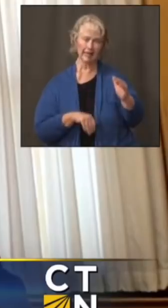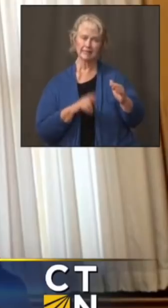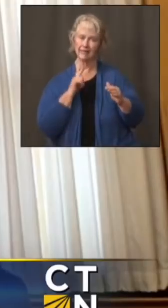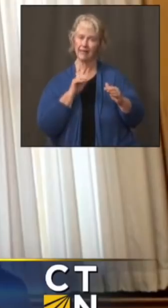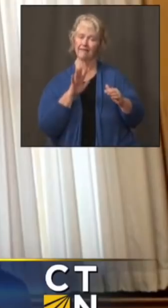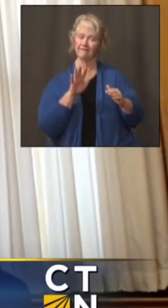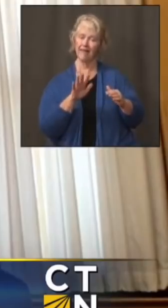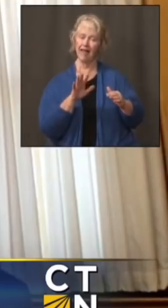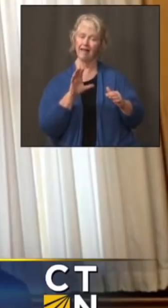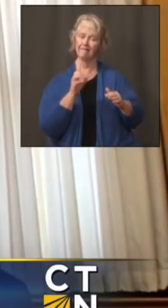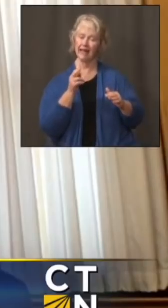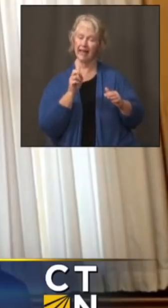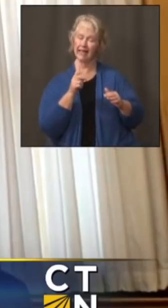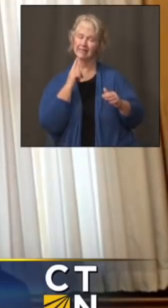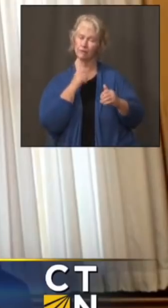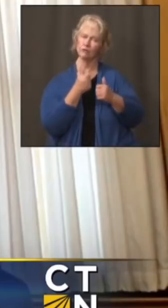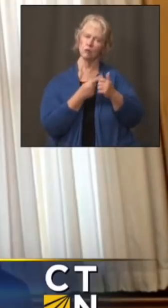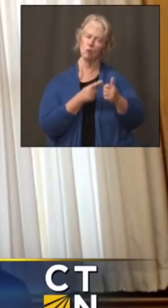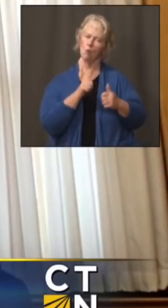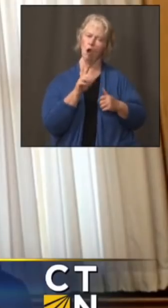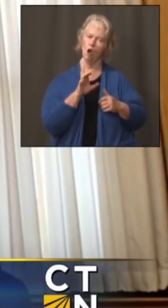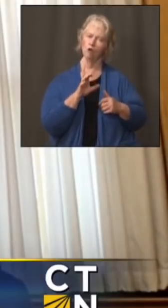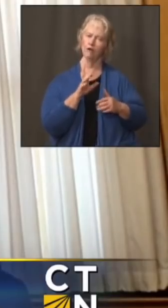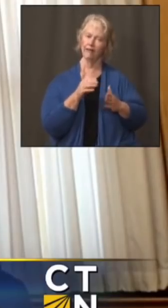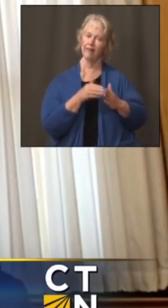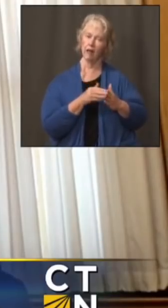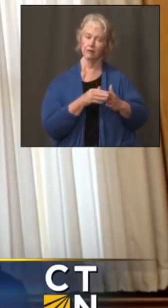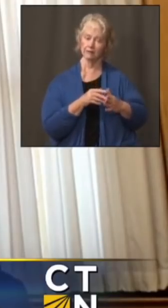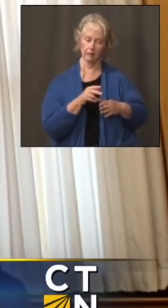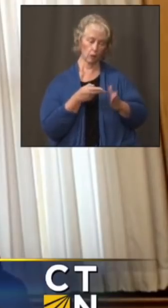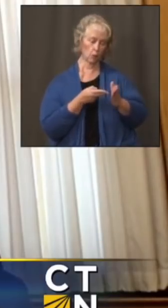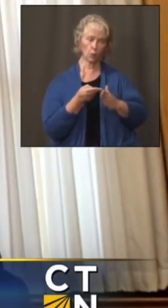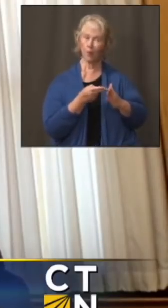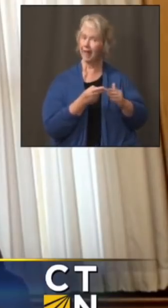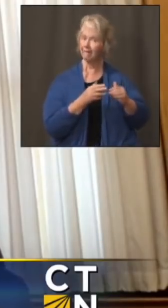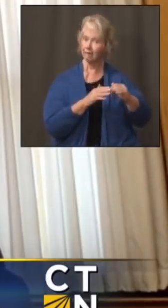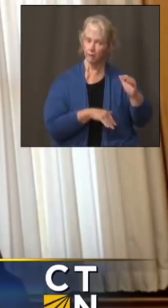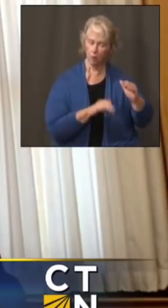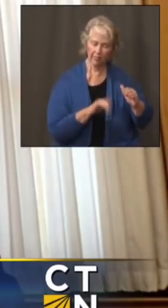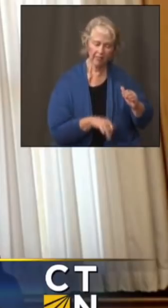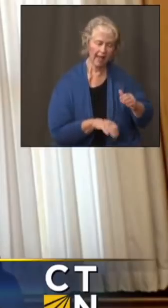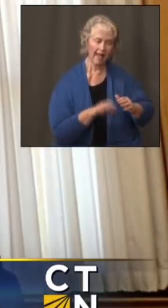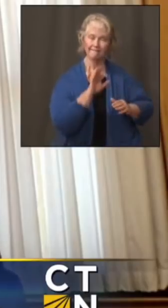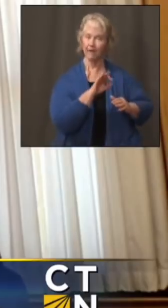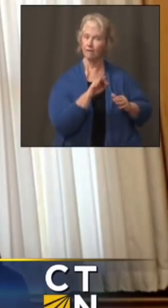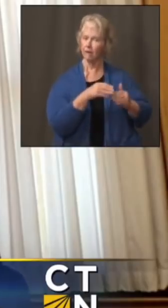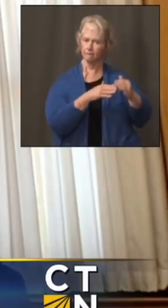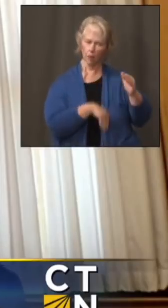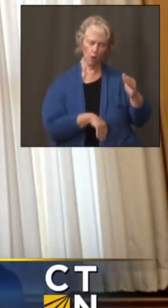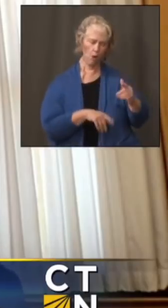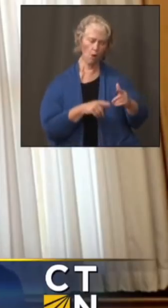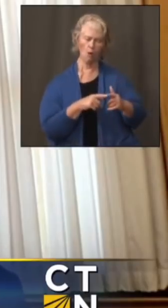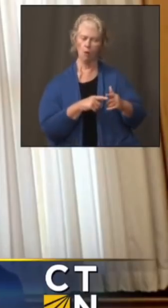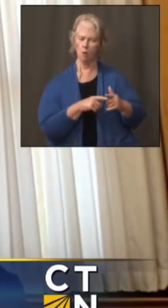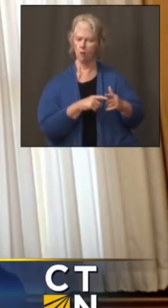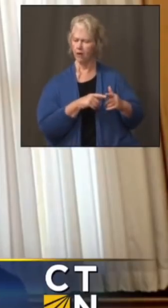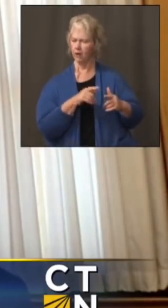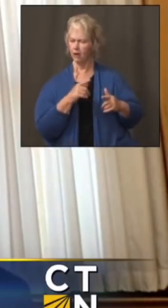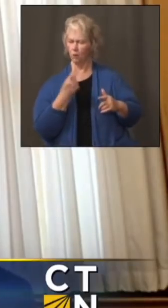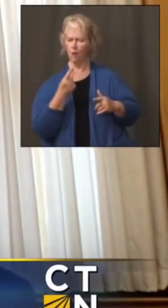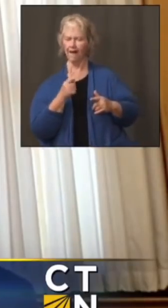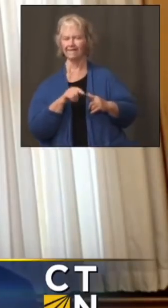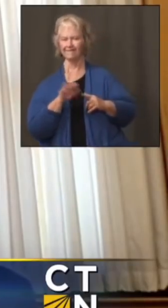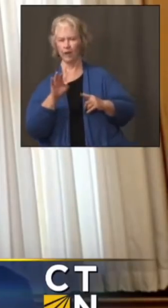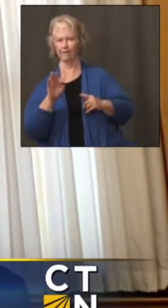per 100,000. Pretty much all of New Haven County is below that level, all of Fairfield County, with the exception of Fairfield,